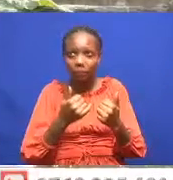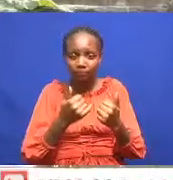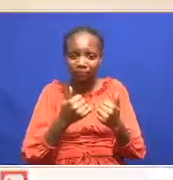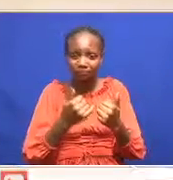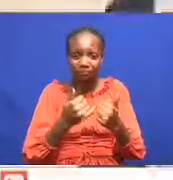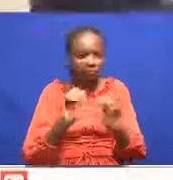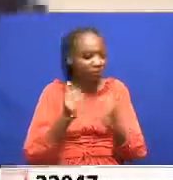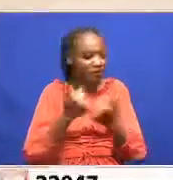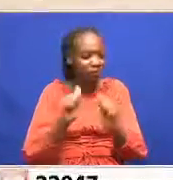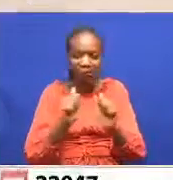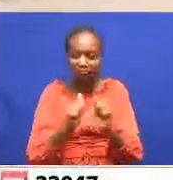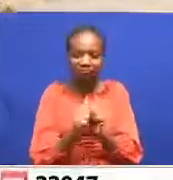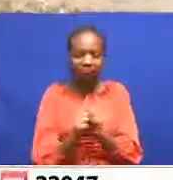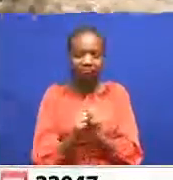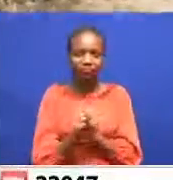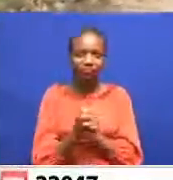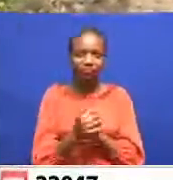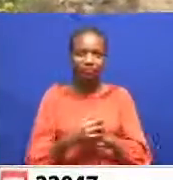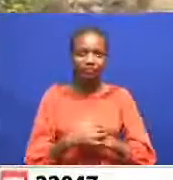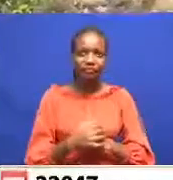as mine.